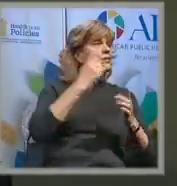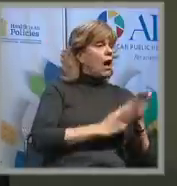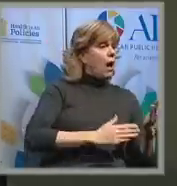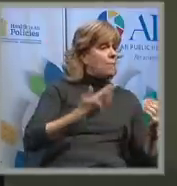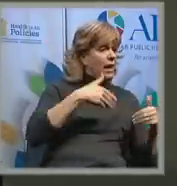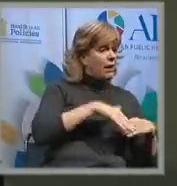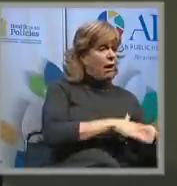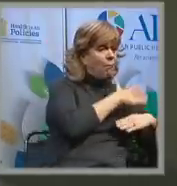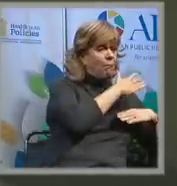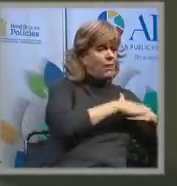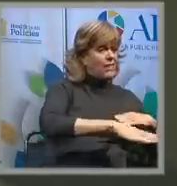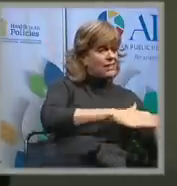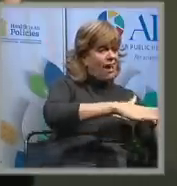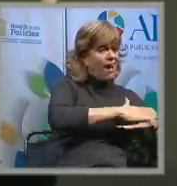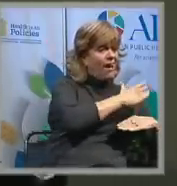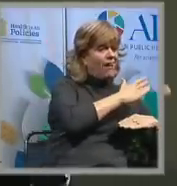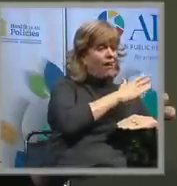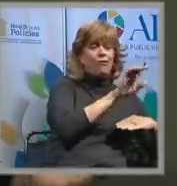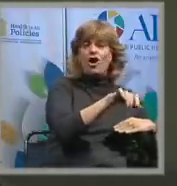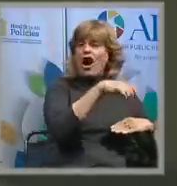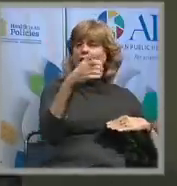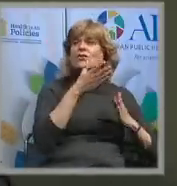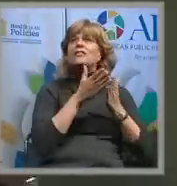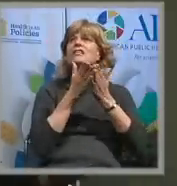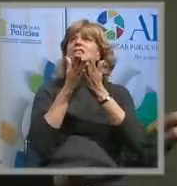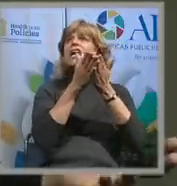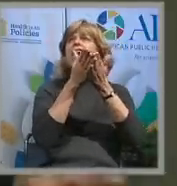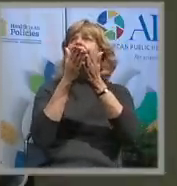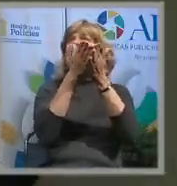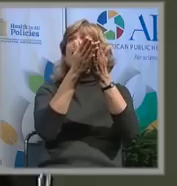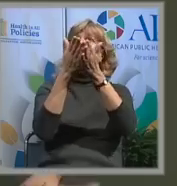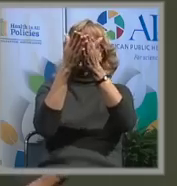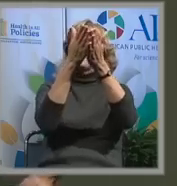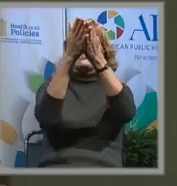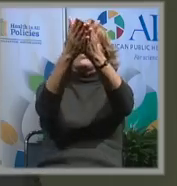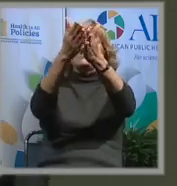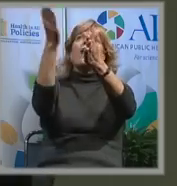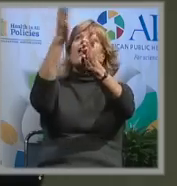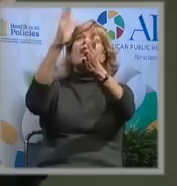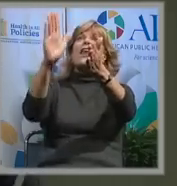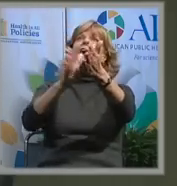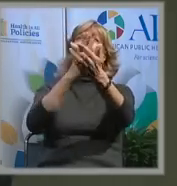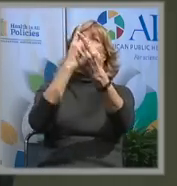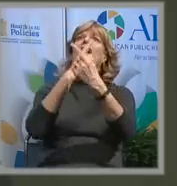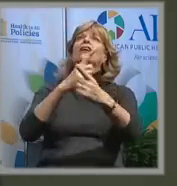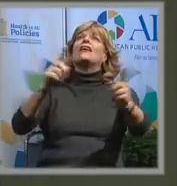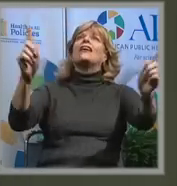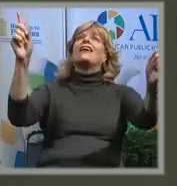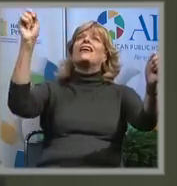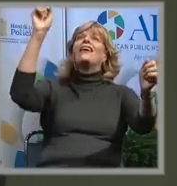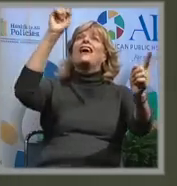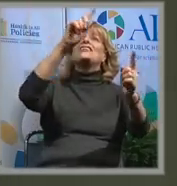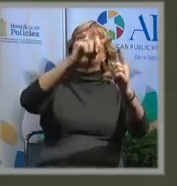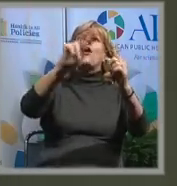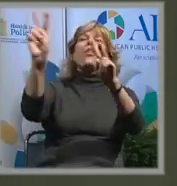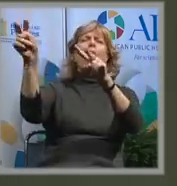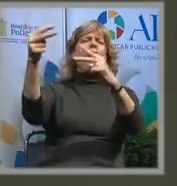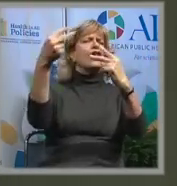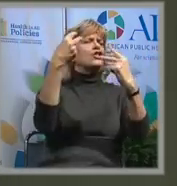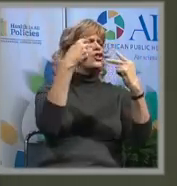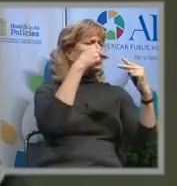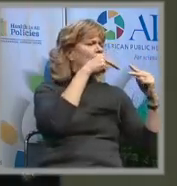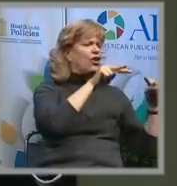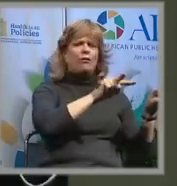they sail forever on the horizon, never out of sight, never landing, until the watcher turns his head